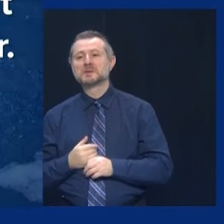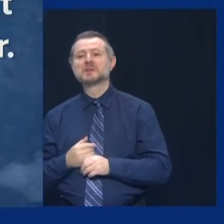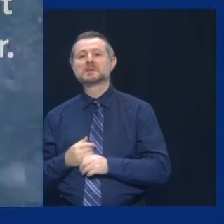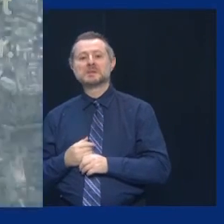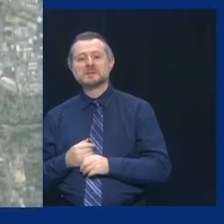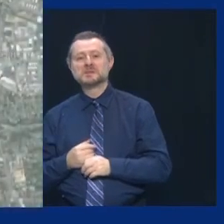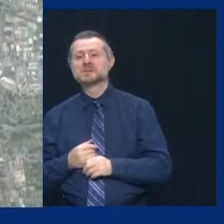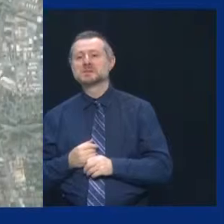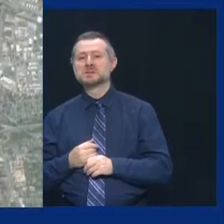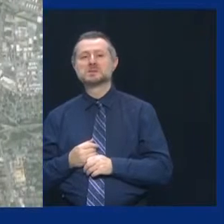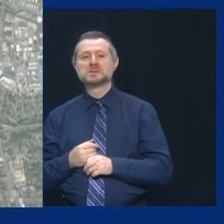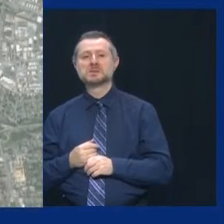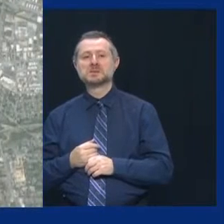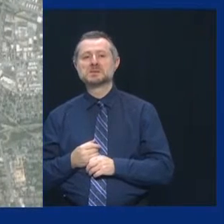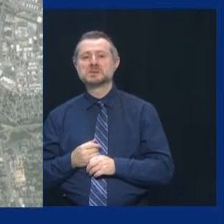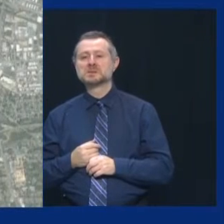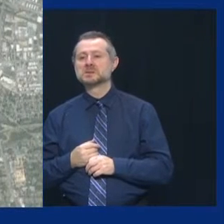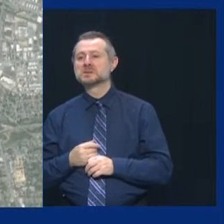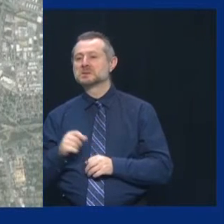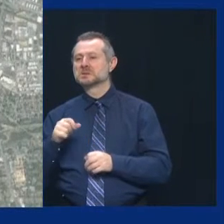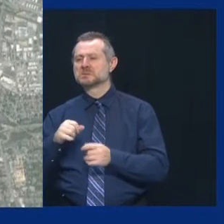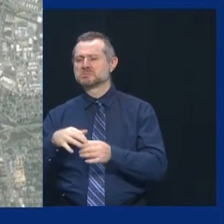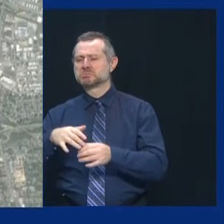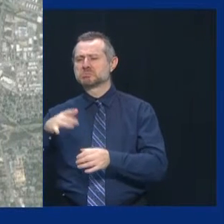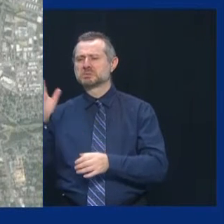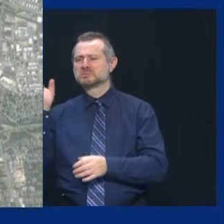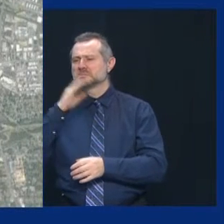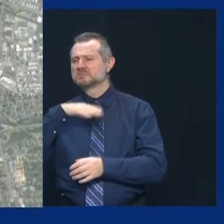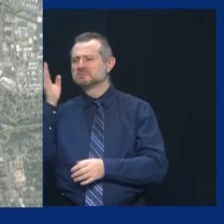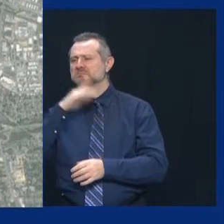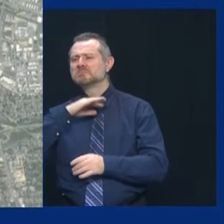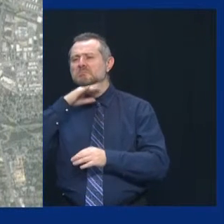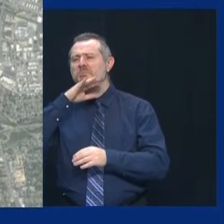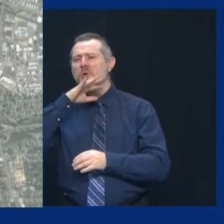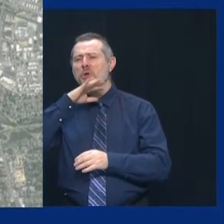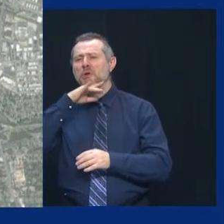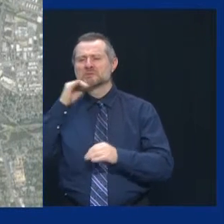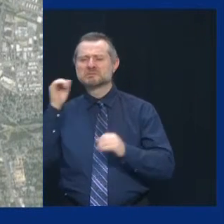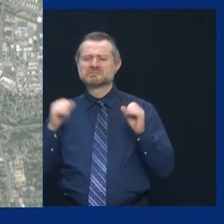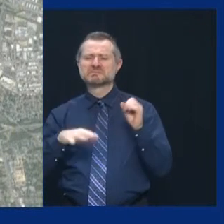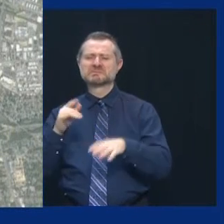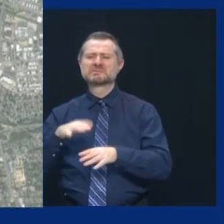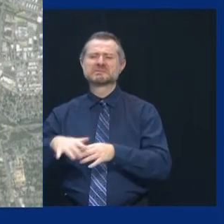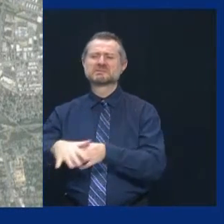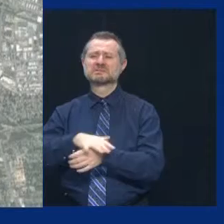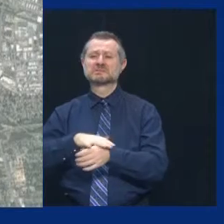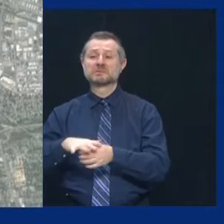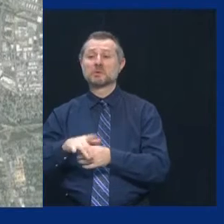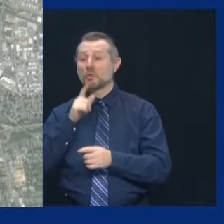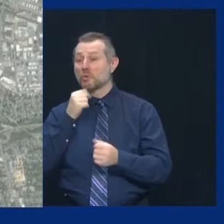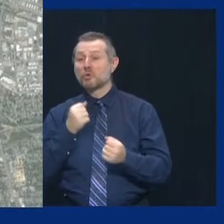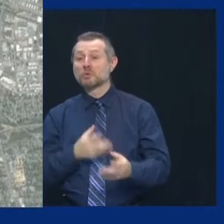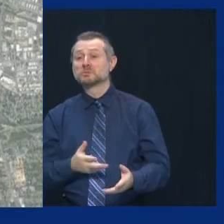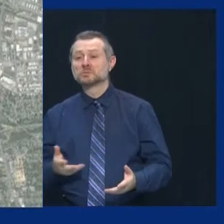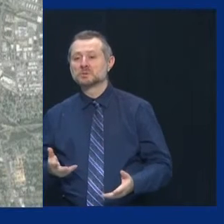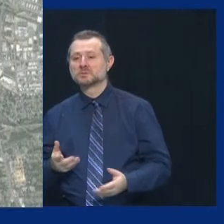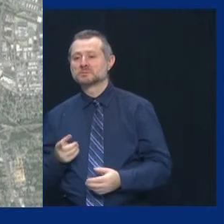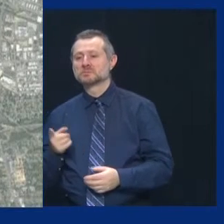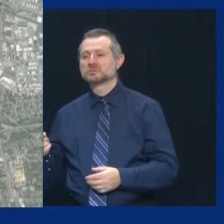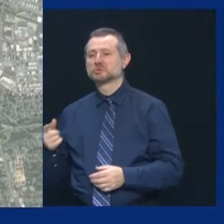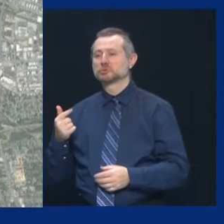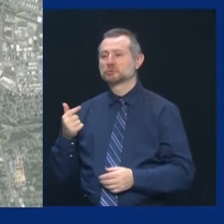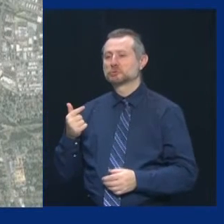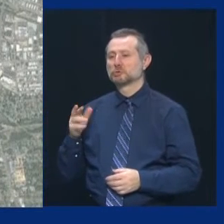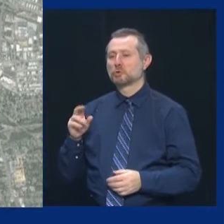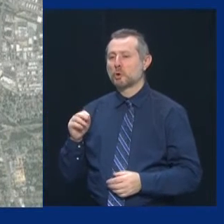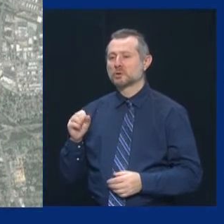a plume, a pollution plume left by Grumman of toxic